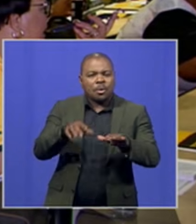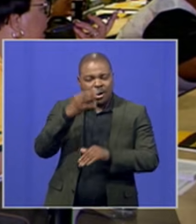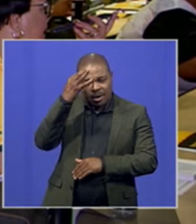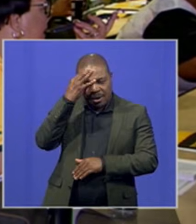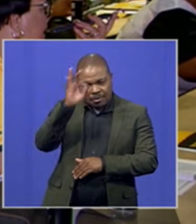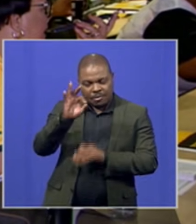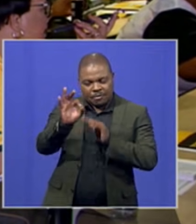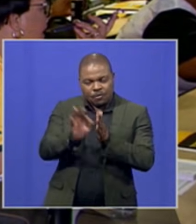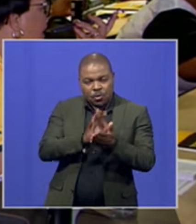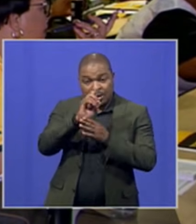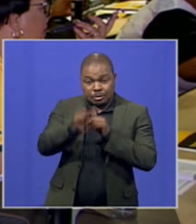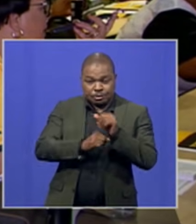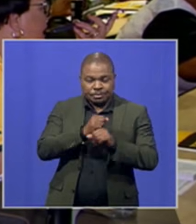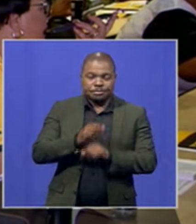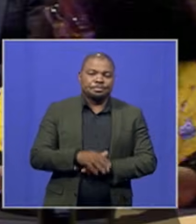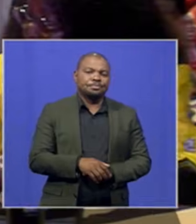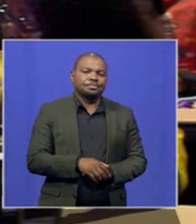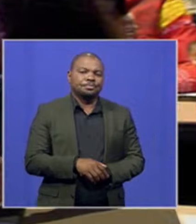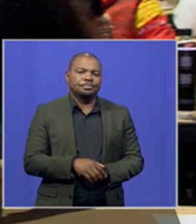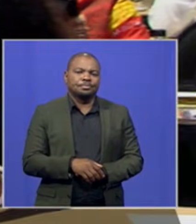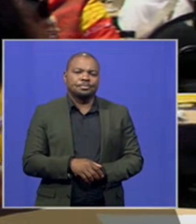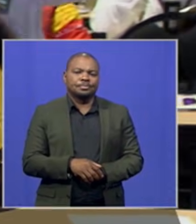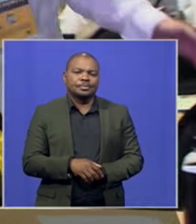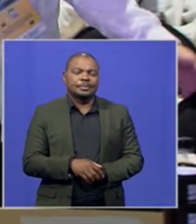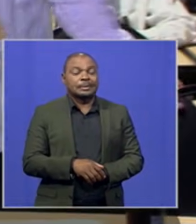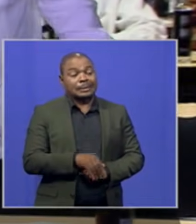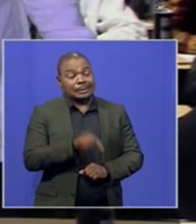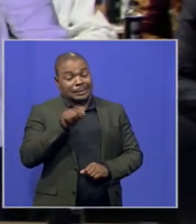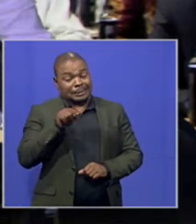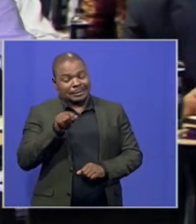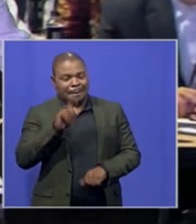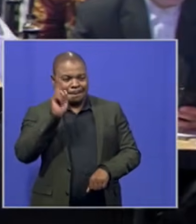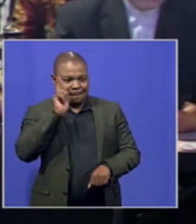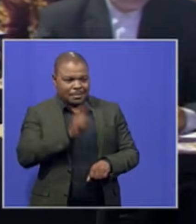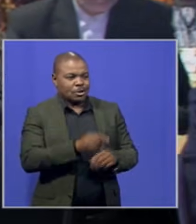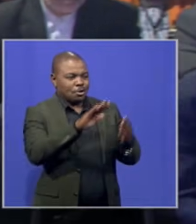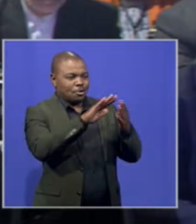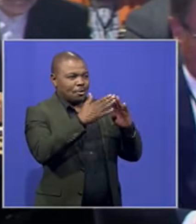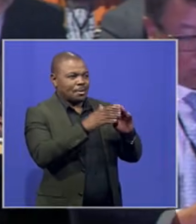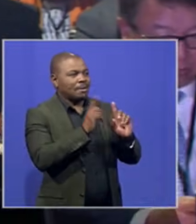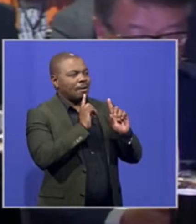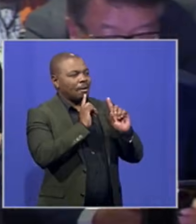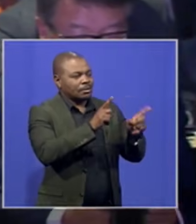a selemong se tlang go ho arabela ditletlebo le dillo tsa setjhaba